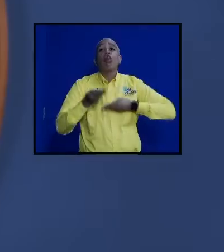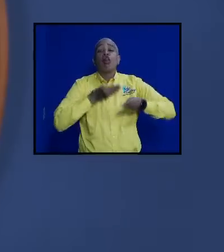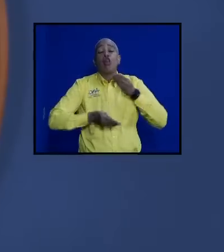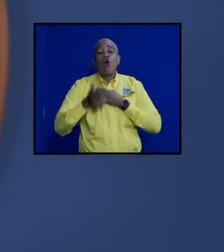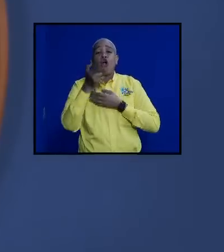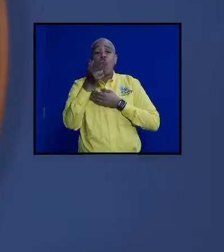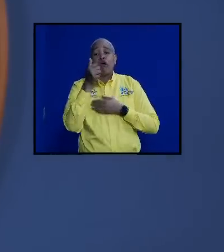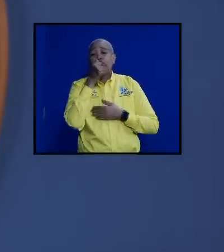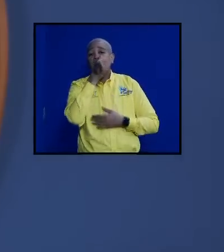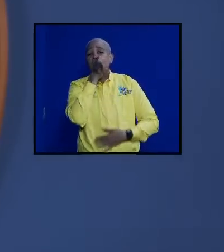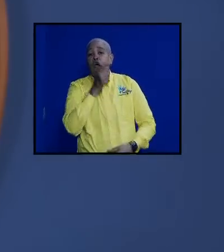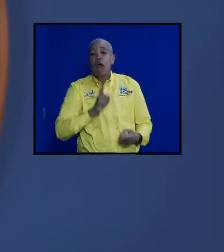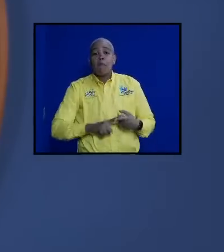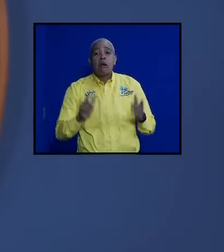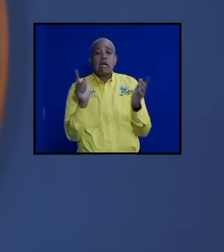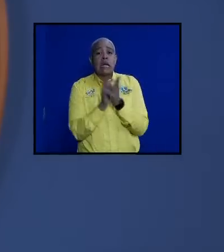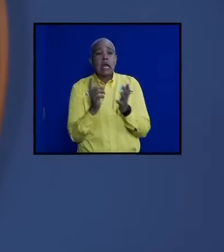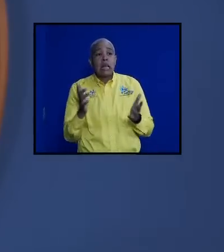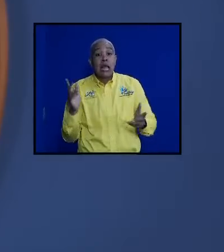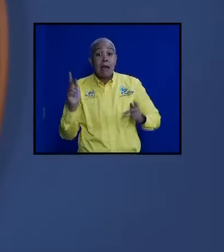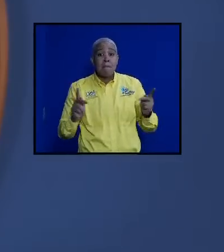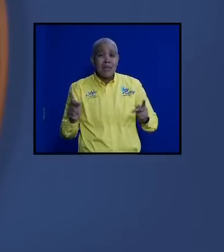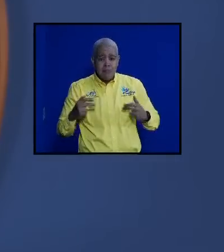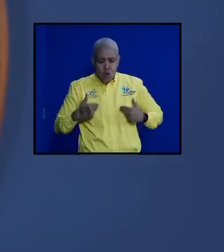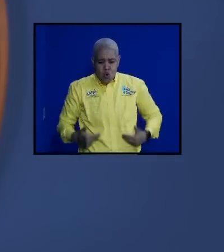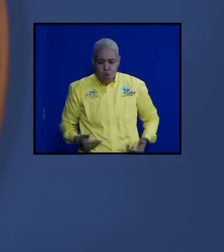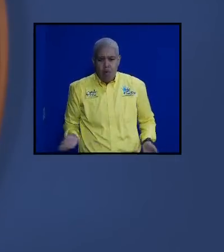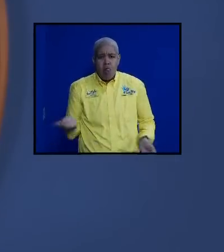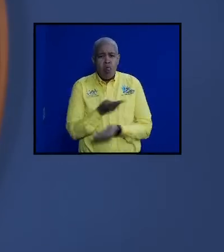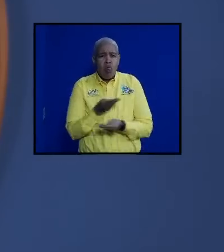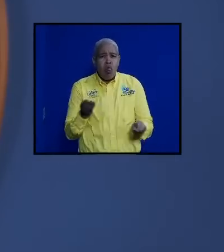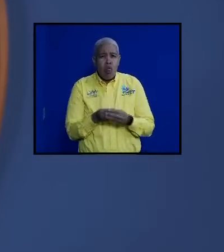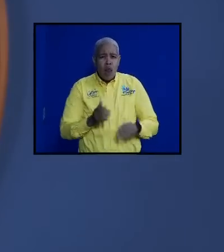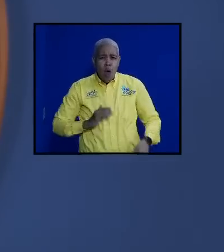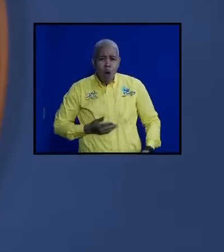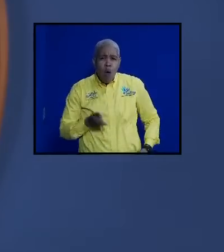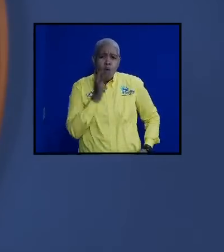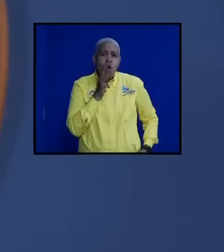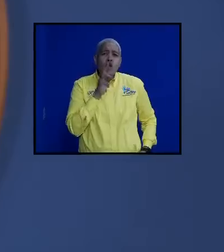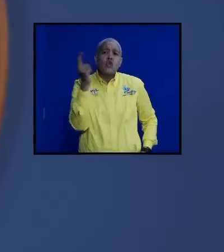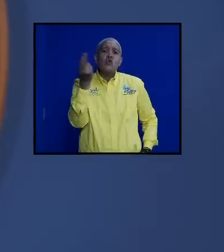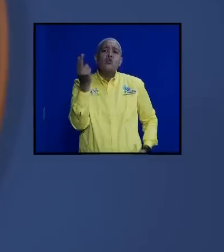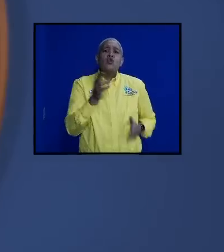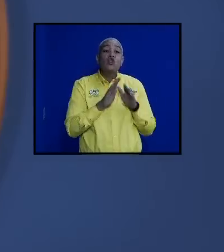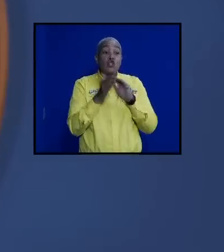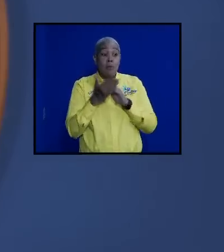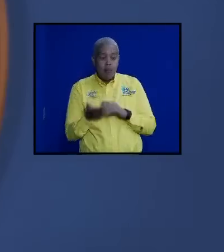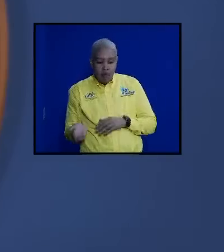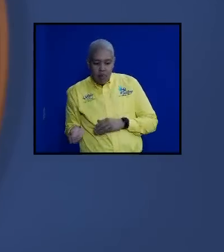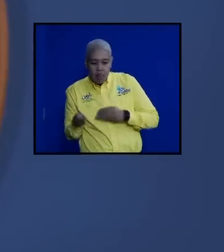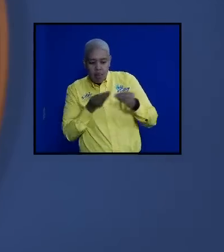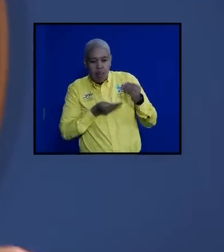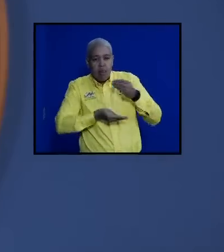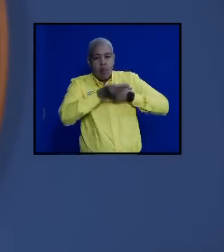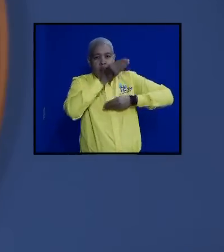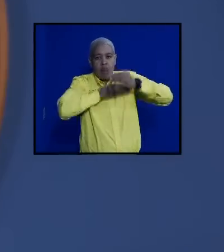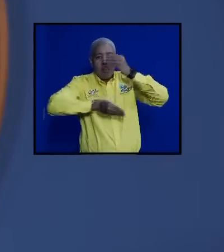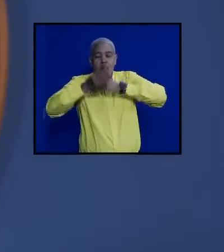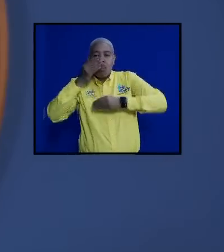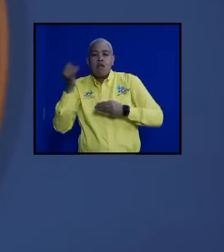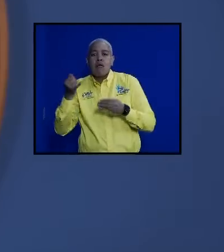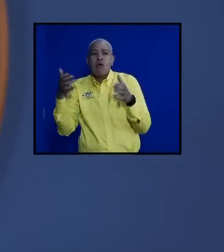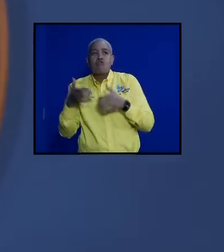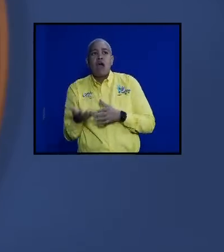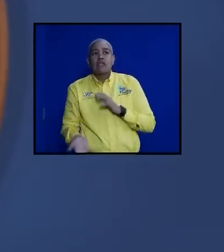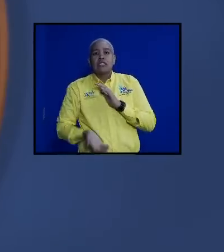drugs and contraband and people in our waters, using Jamaica as a transshipment point, getting the gangs